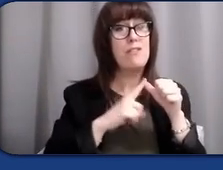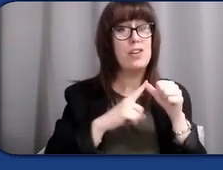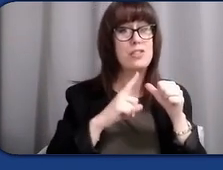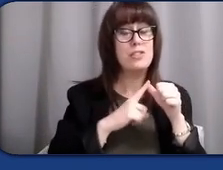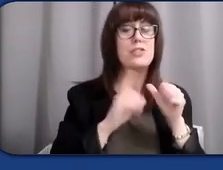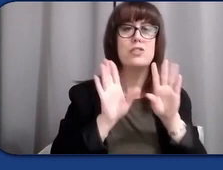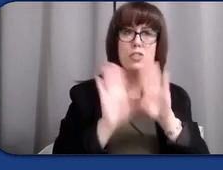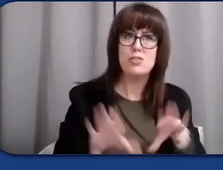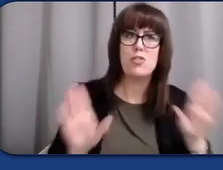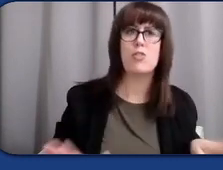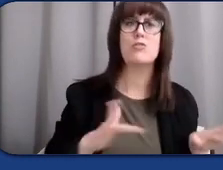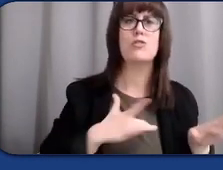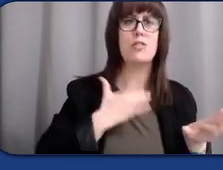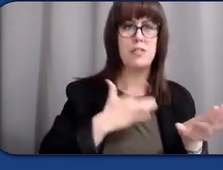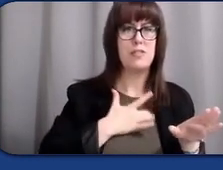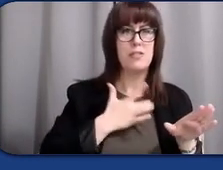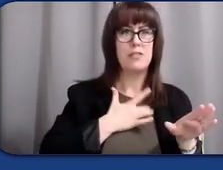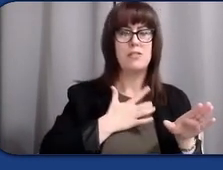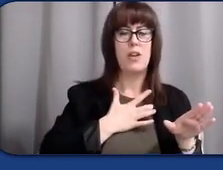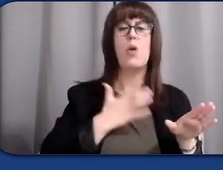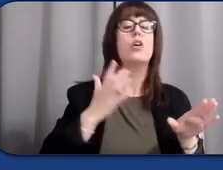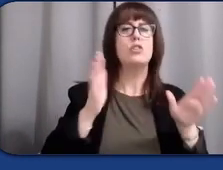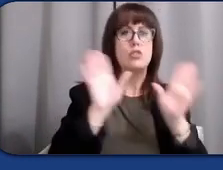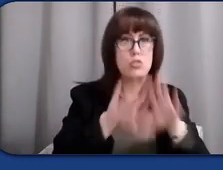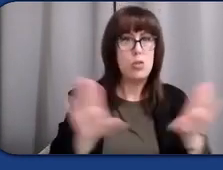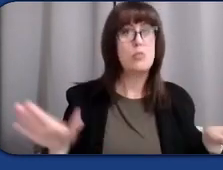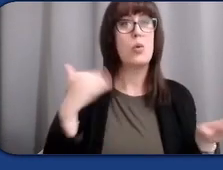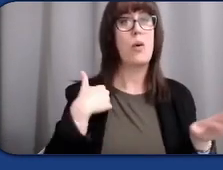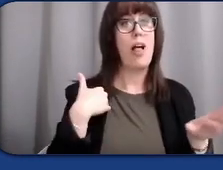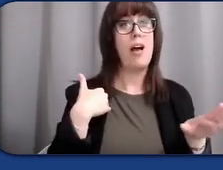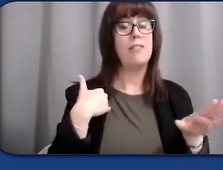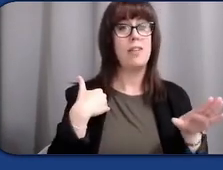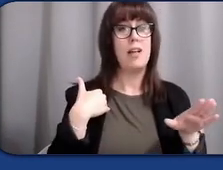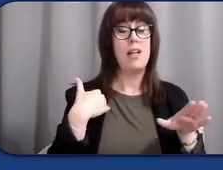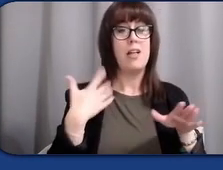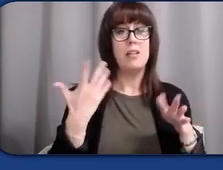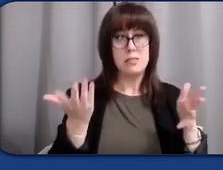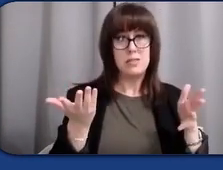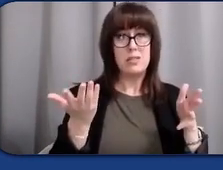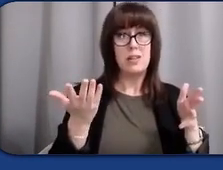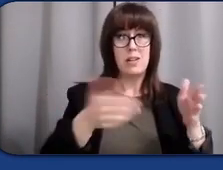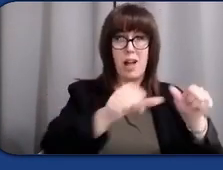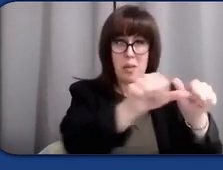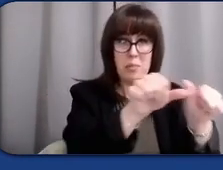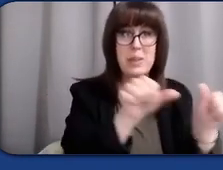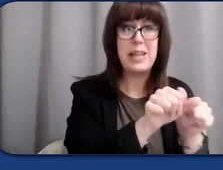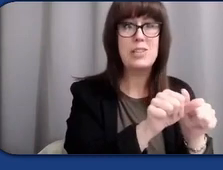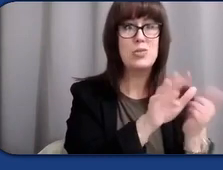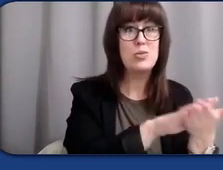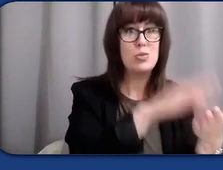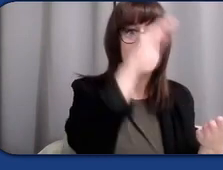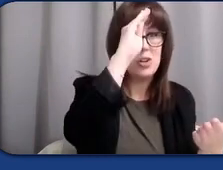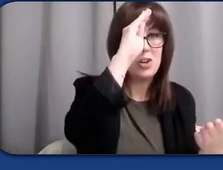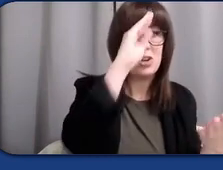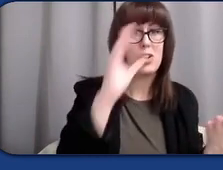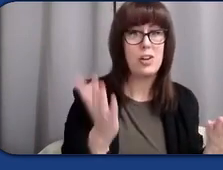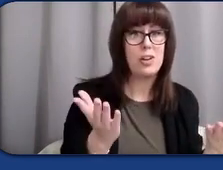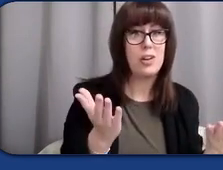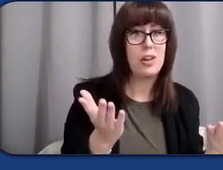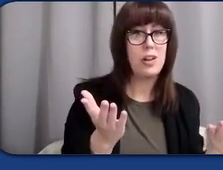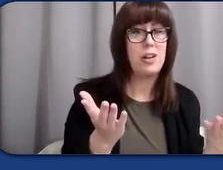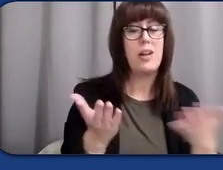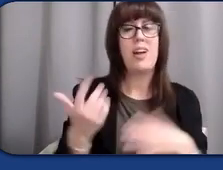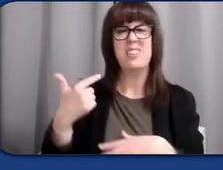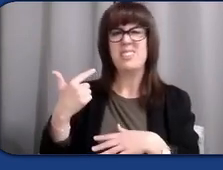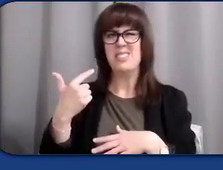an alternative for a space to learn, rather than just thinking about, all right, I am